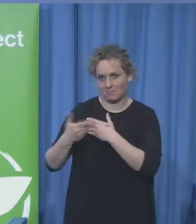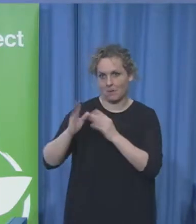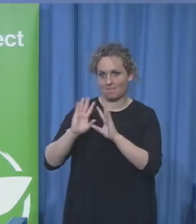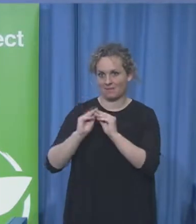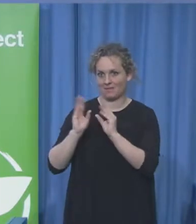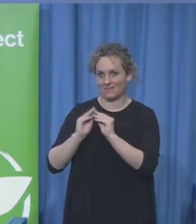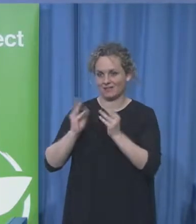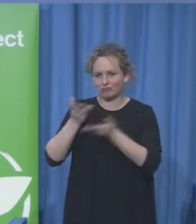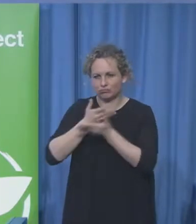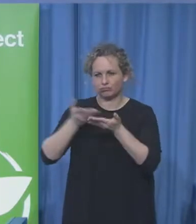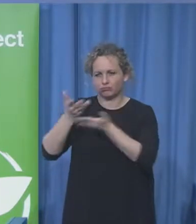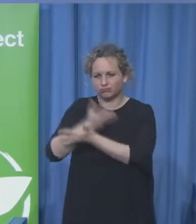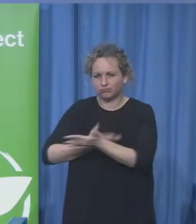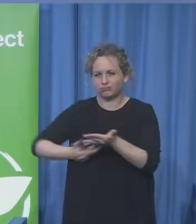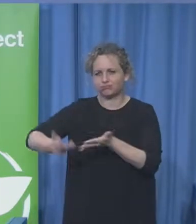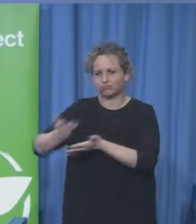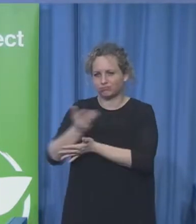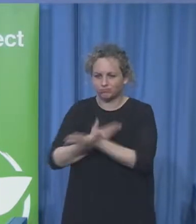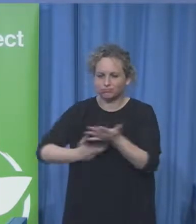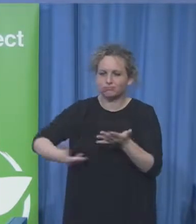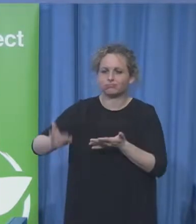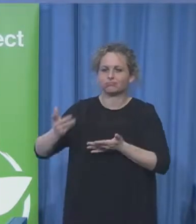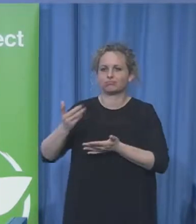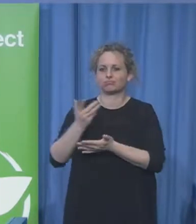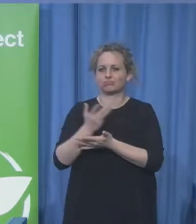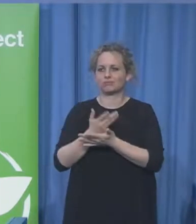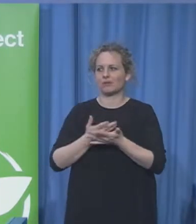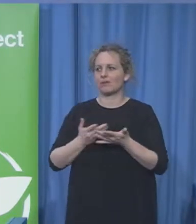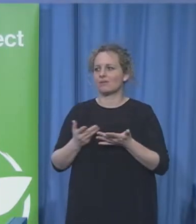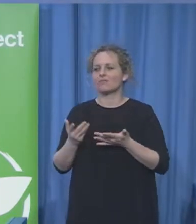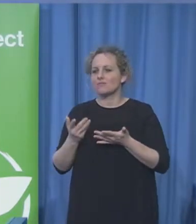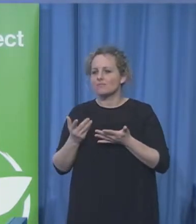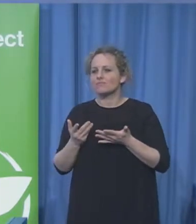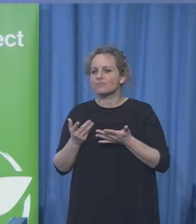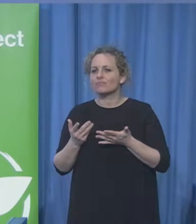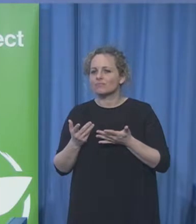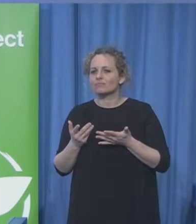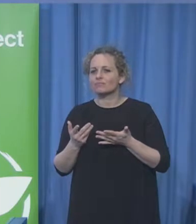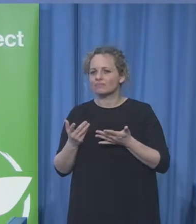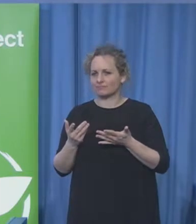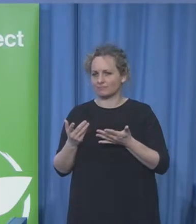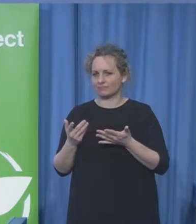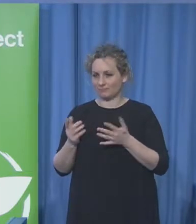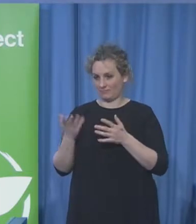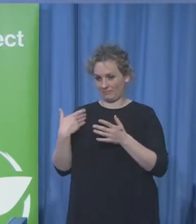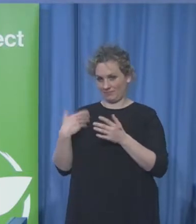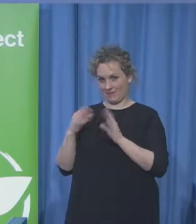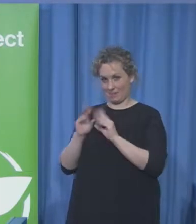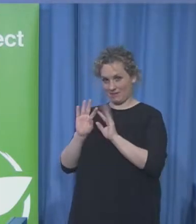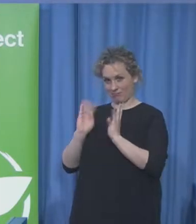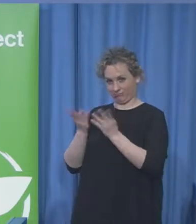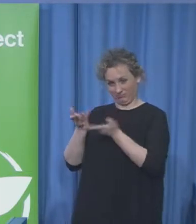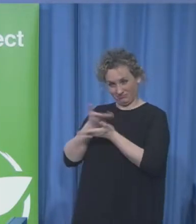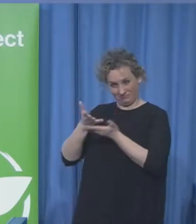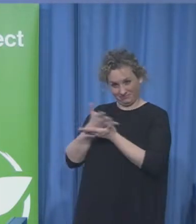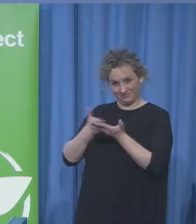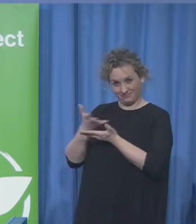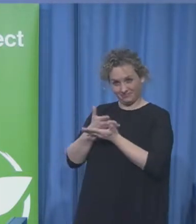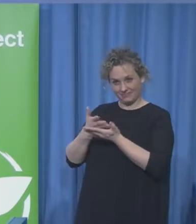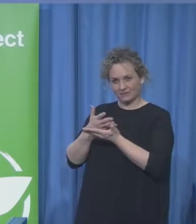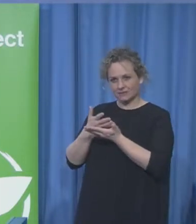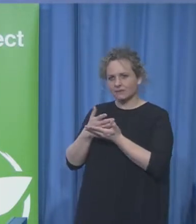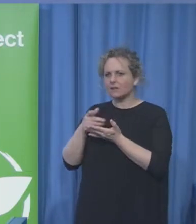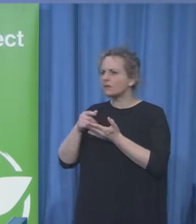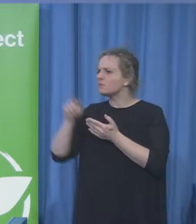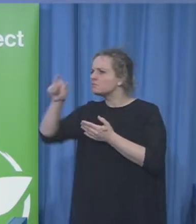with disabilities from only 3 references to actually 1 reference in one of the early